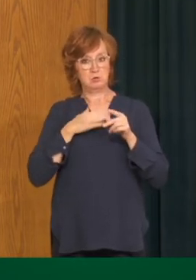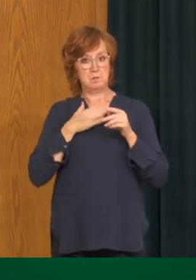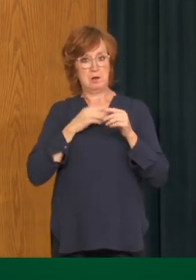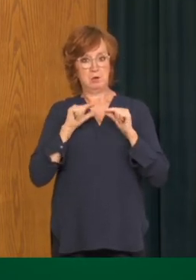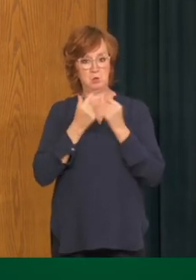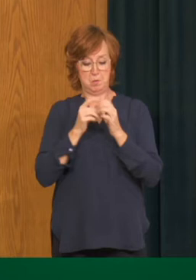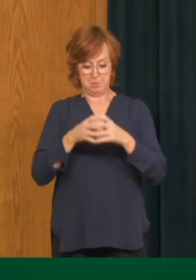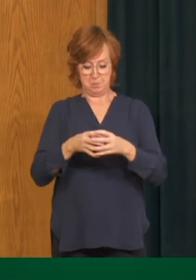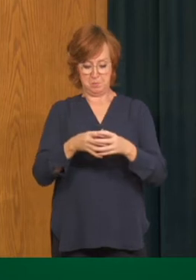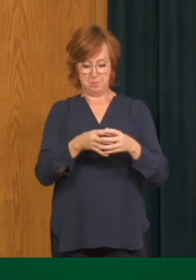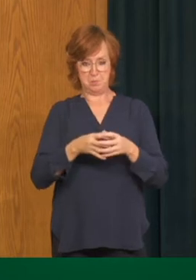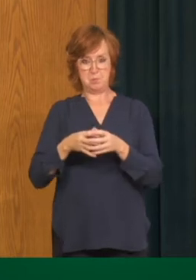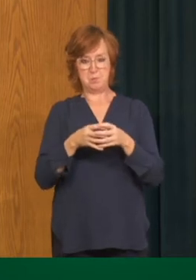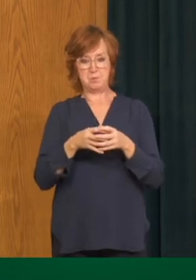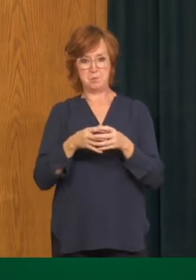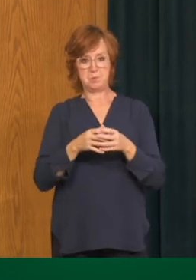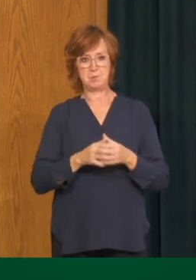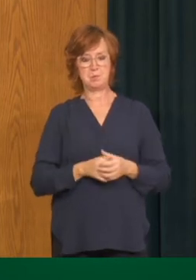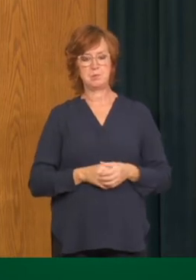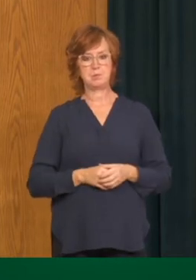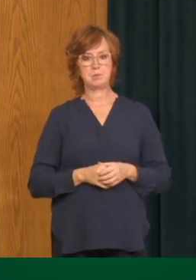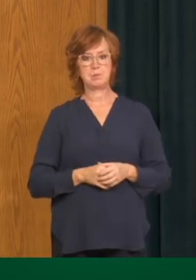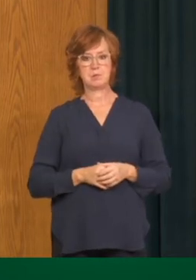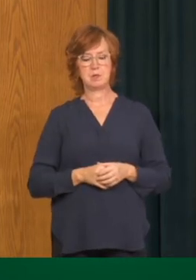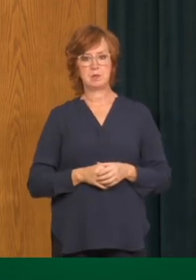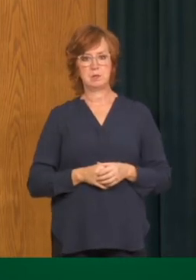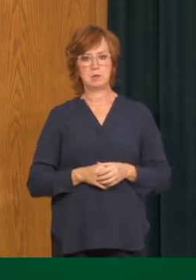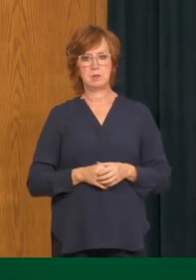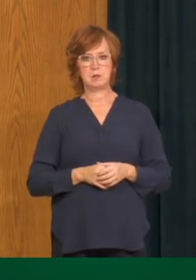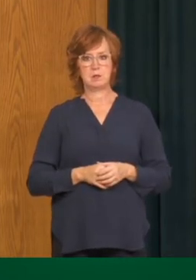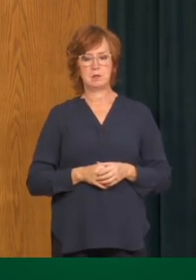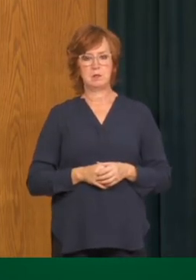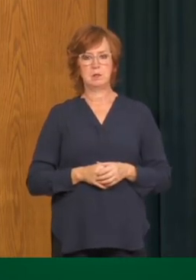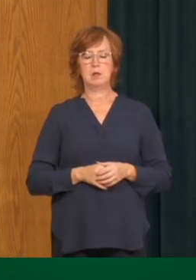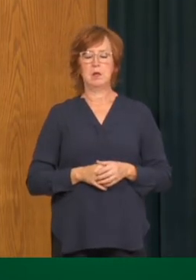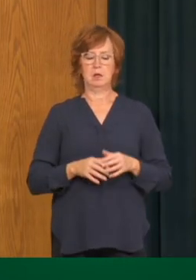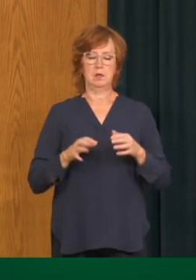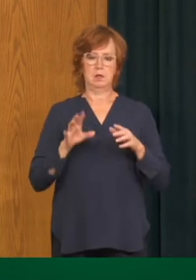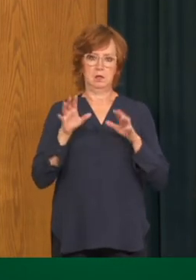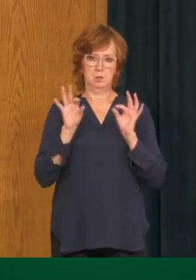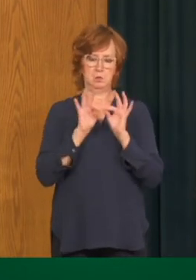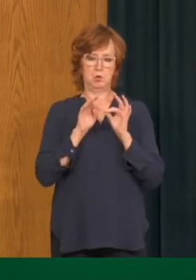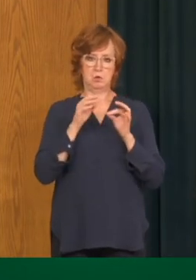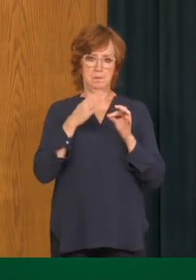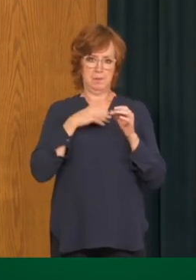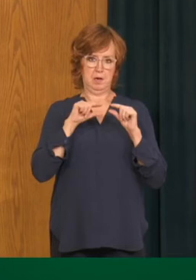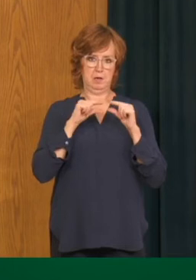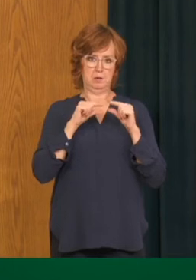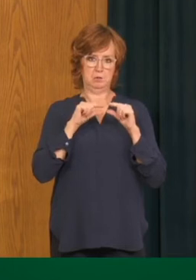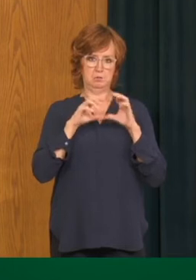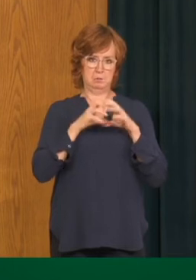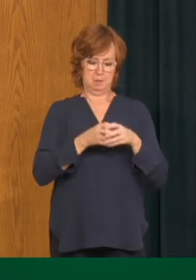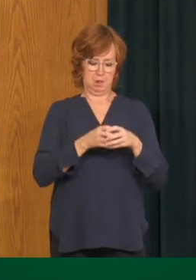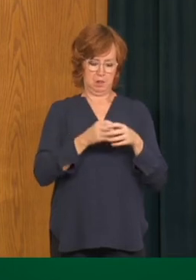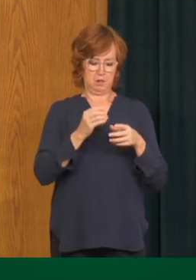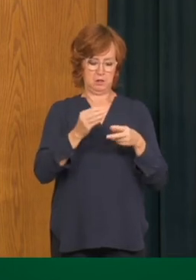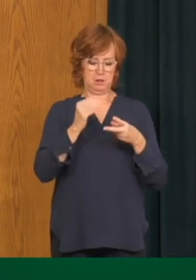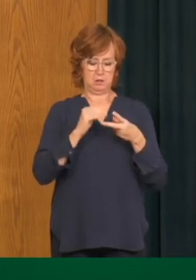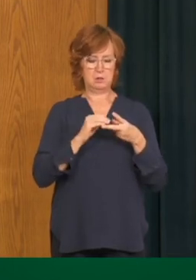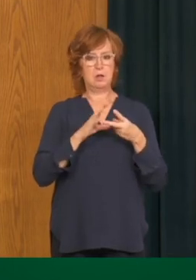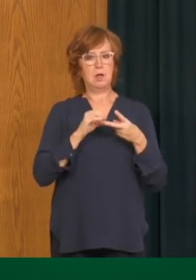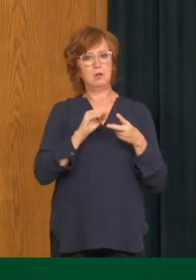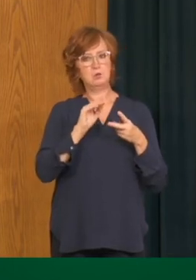the child also knowing how to behave before school starts in terms of what's the concept of